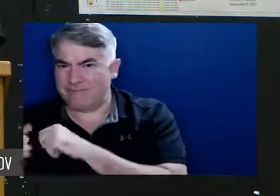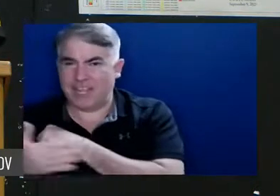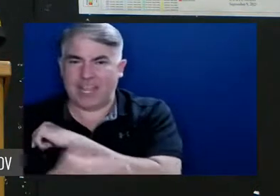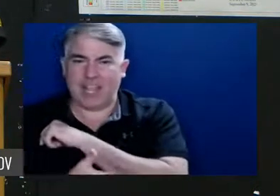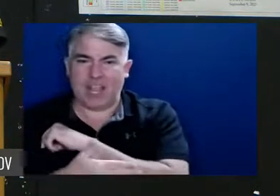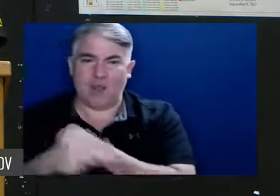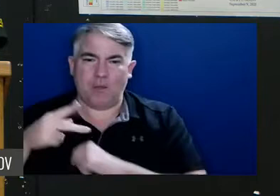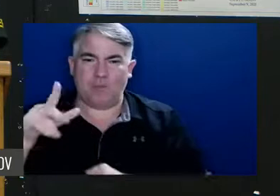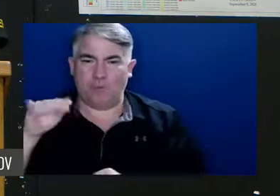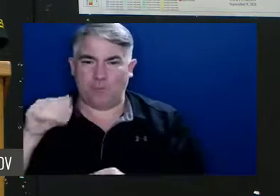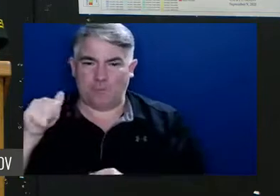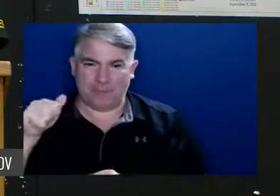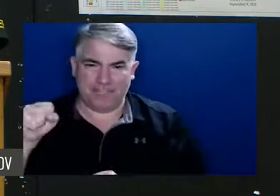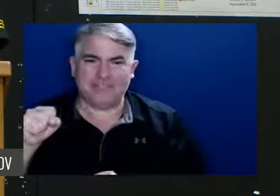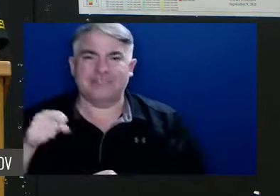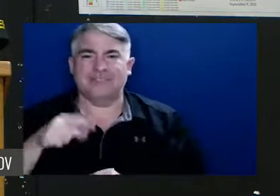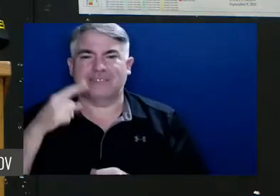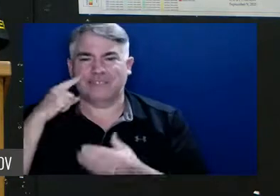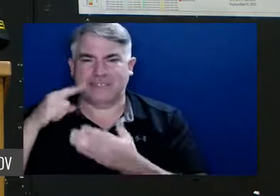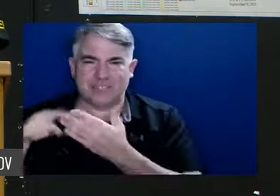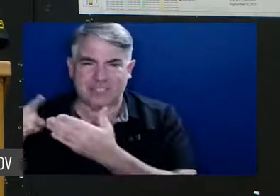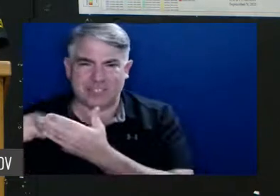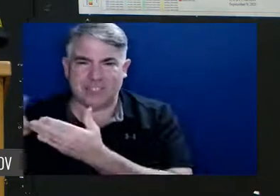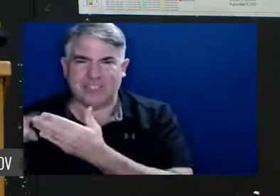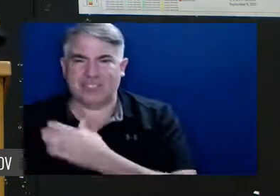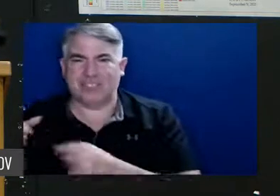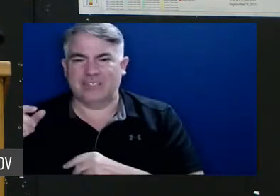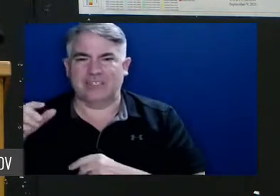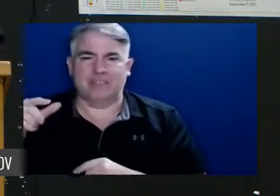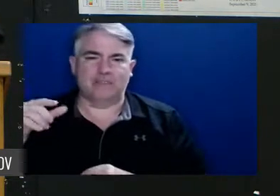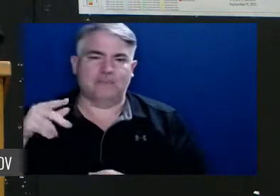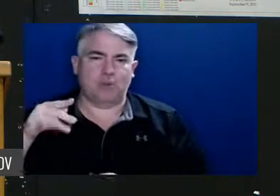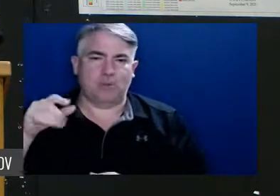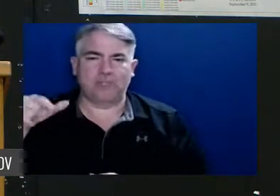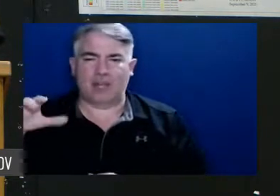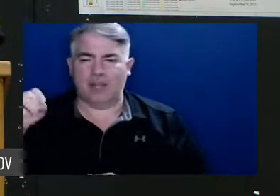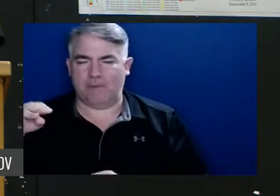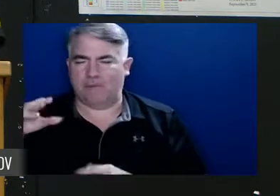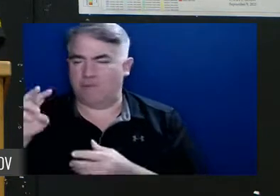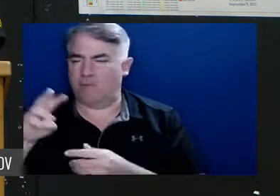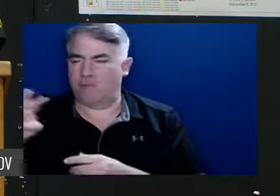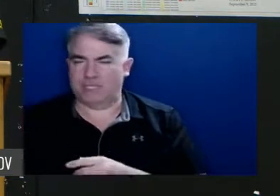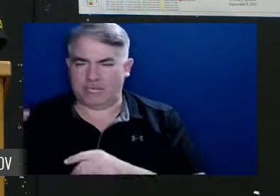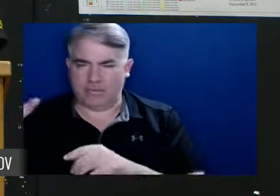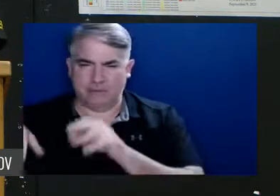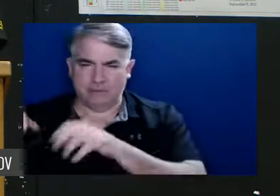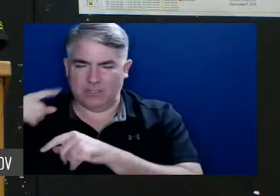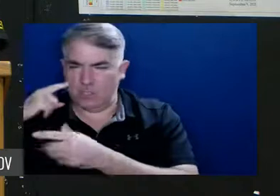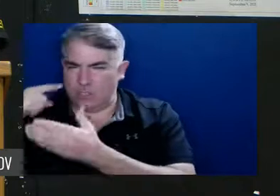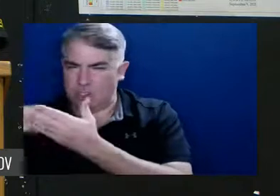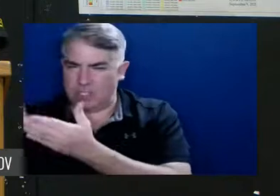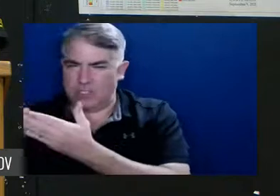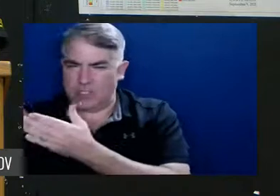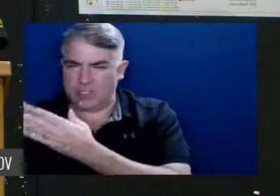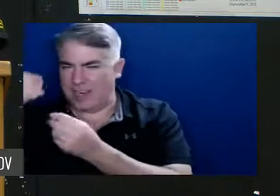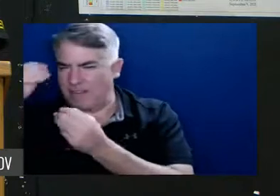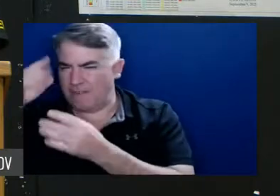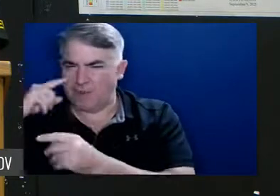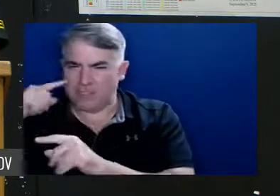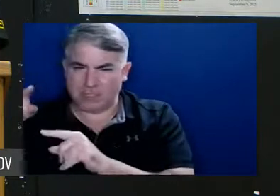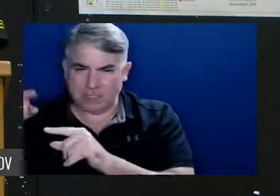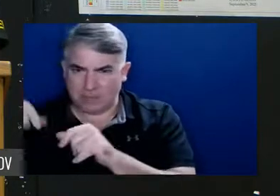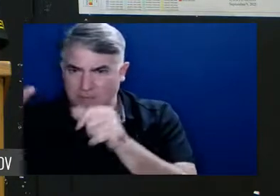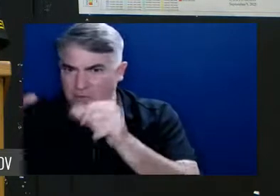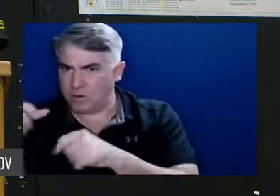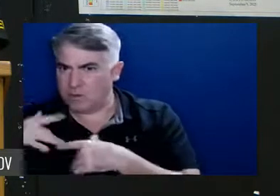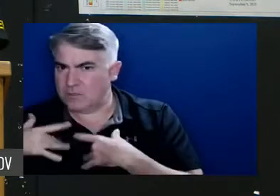that tab, and you'll be able to see when that damage information gets posted. Also, the Antelope area, again, we'll open